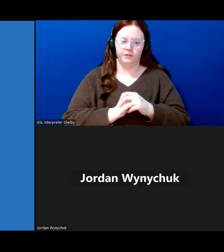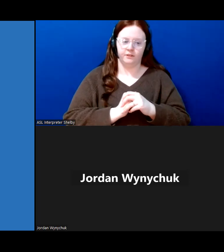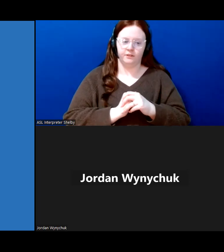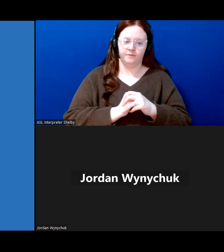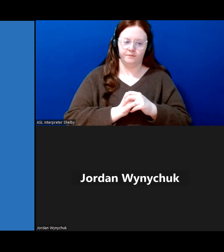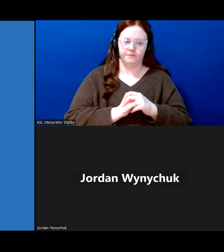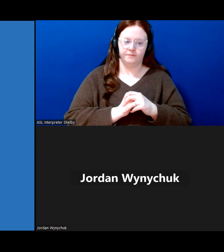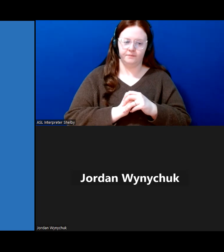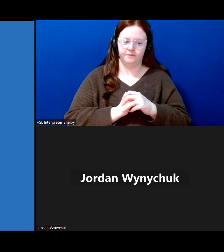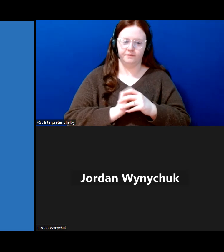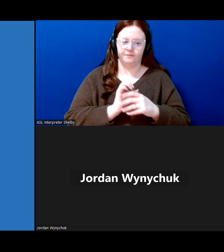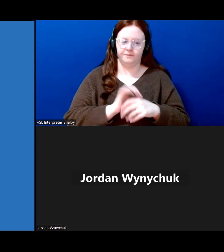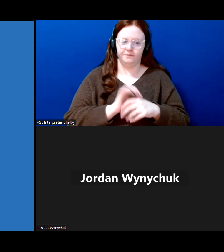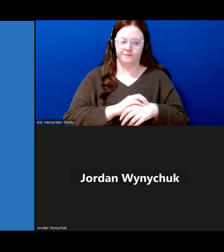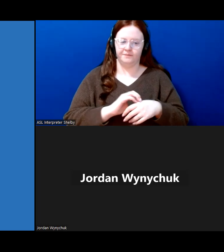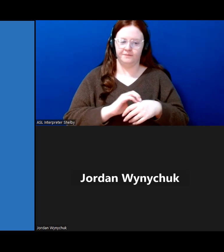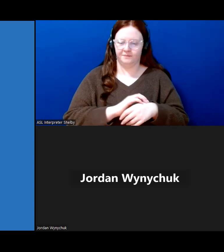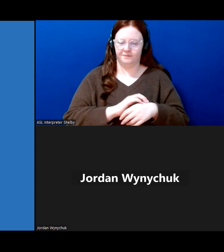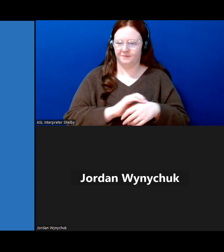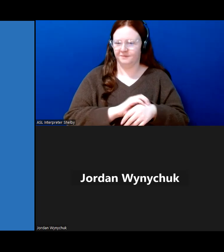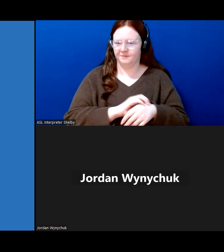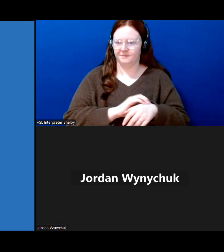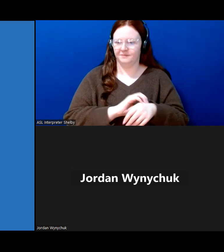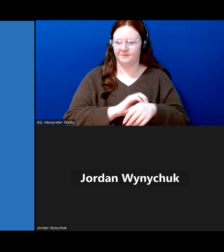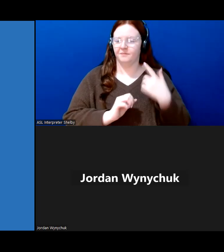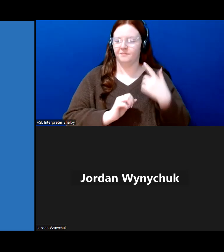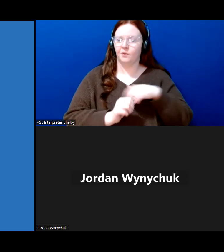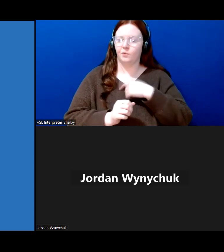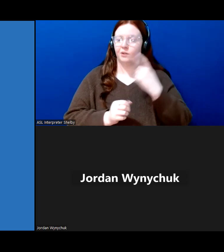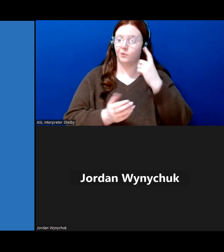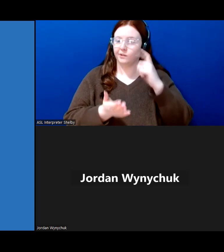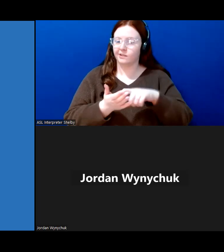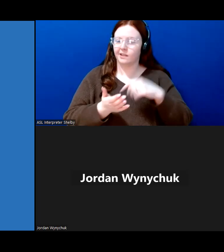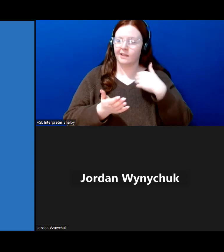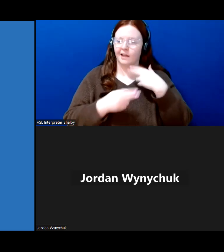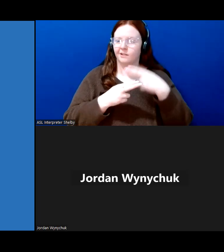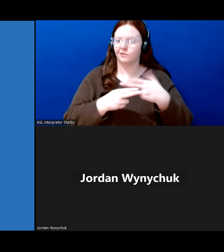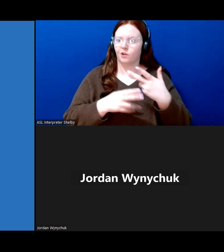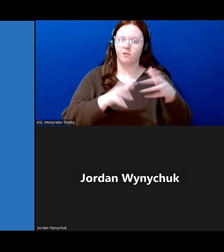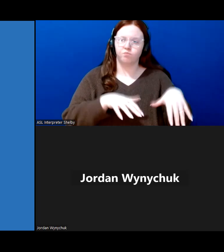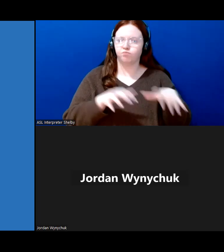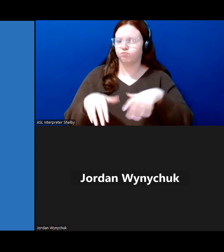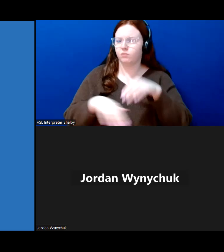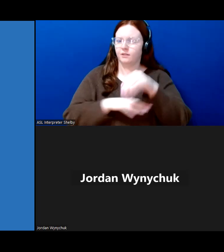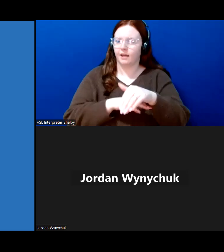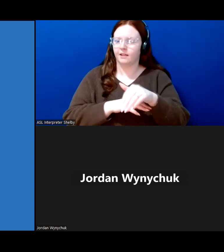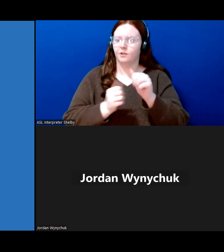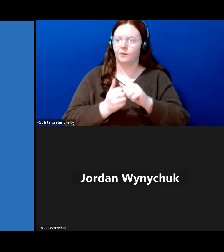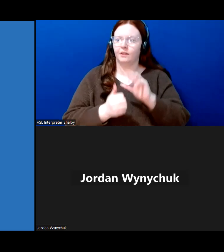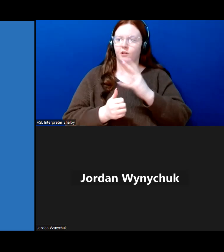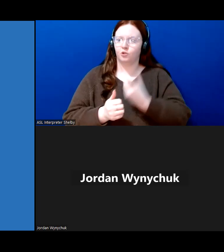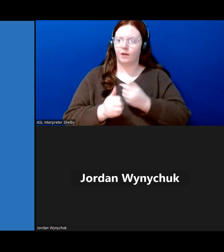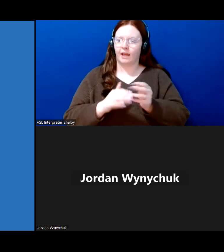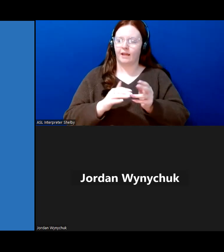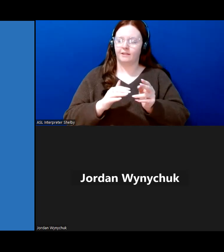here. We recently had a chill night as part of our trans navigator program. So